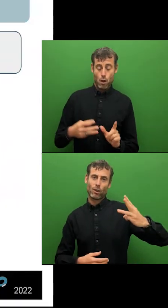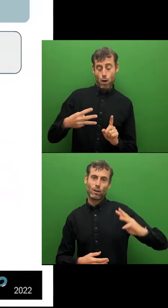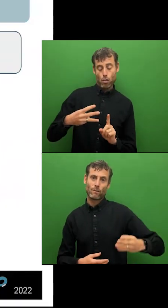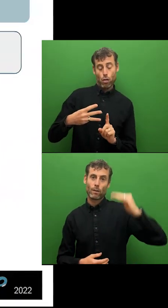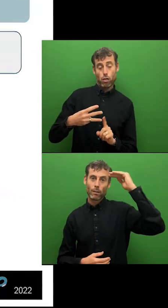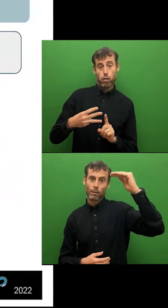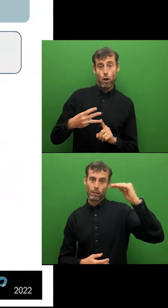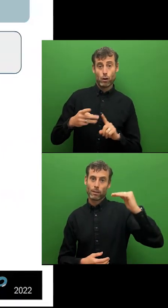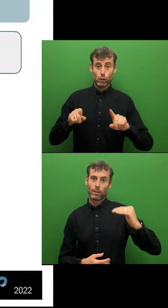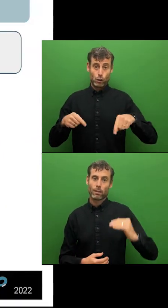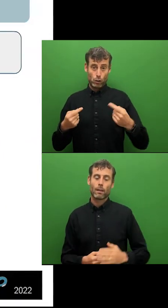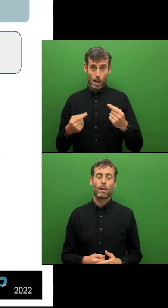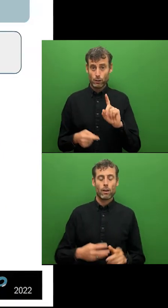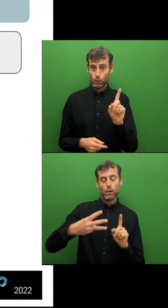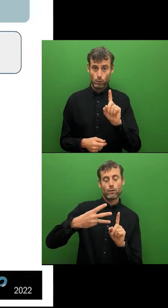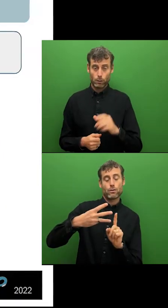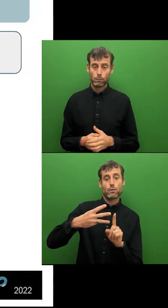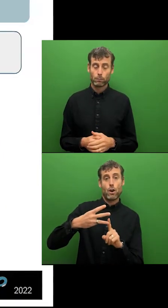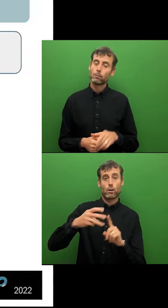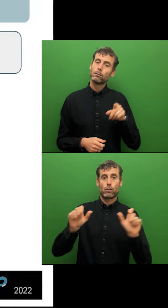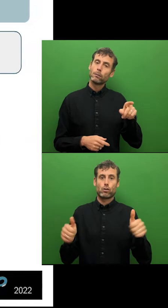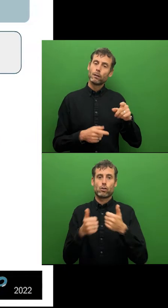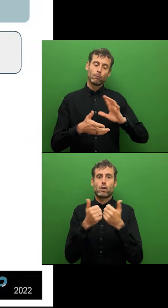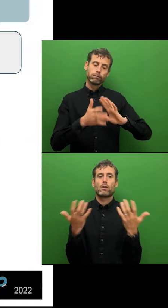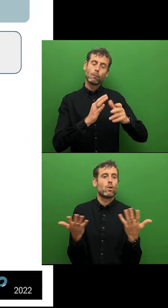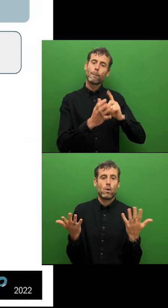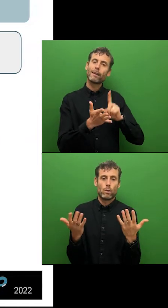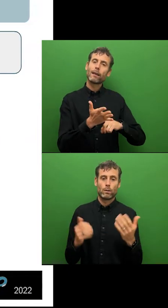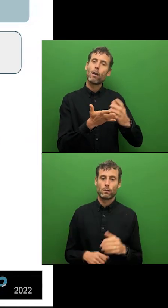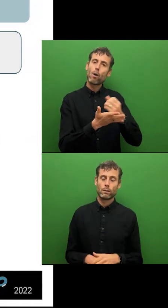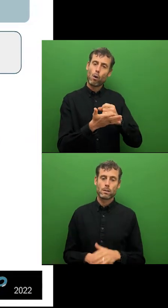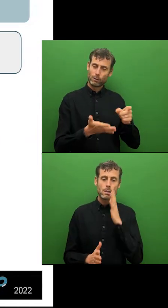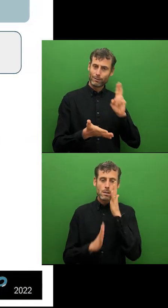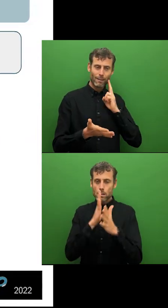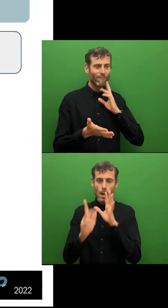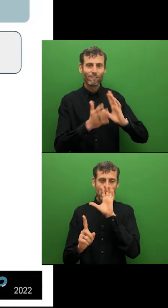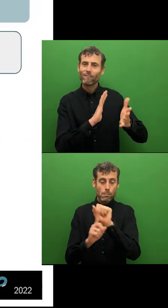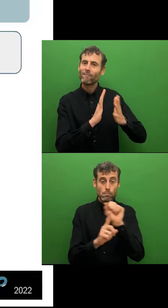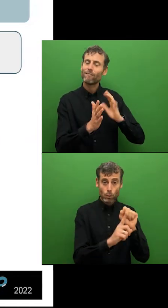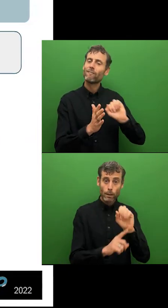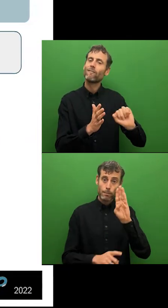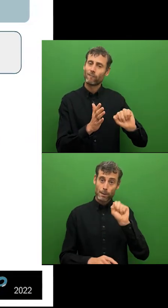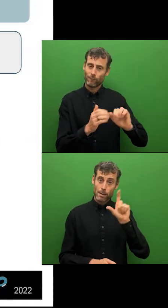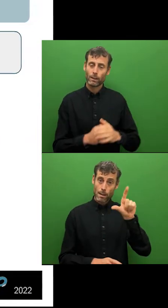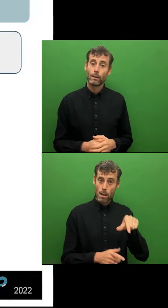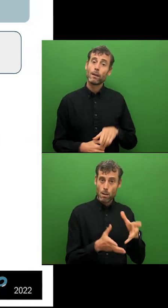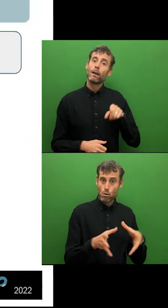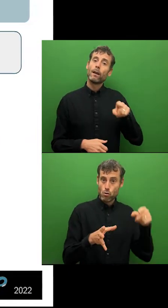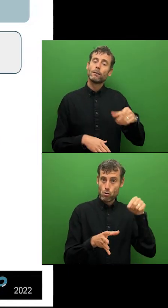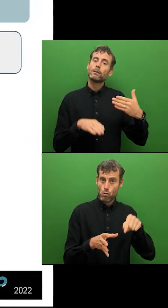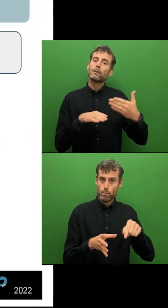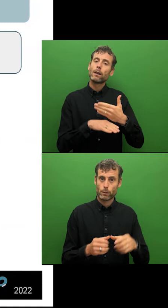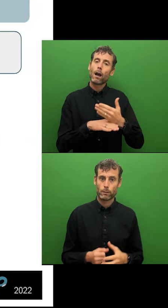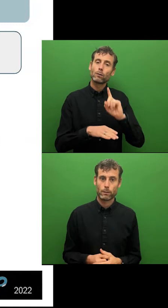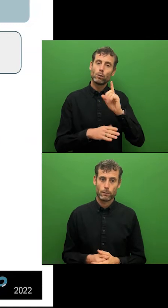In the third SLRTP challenge track, we use non-interpreted data from the BSL corpus. Here, the